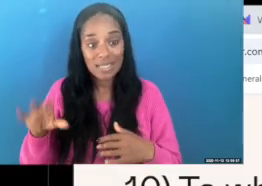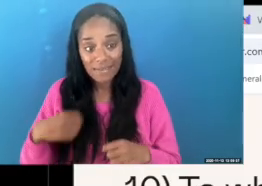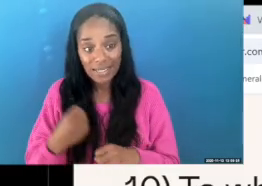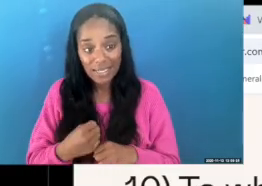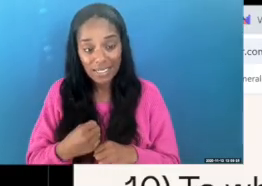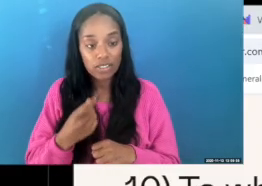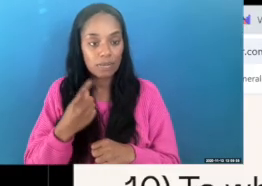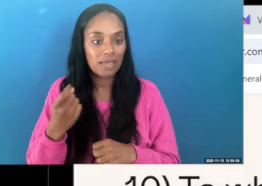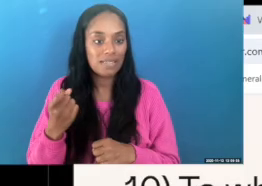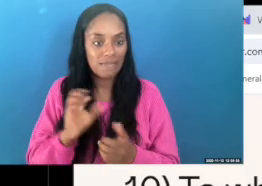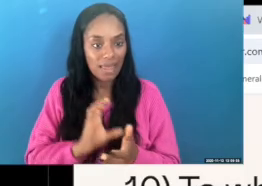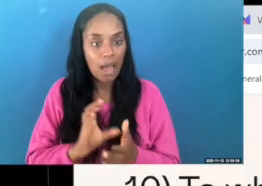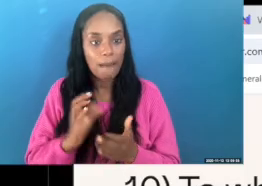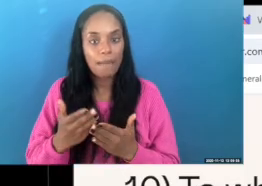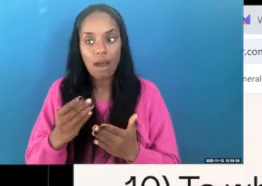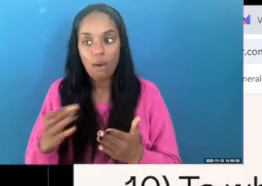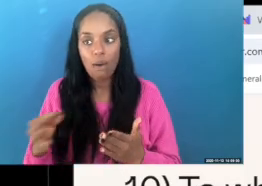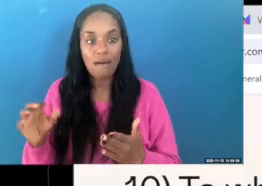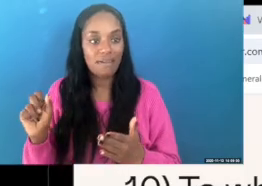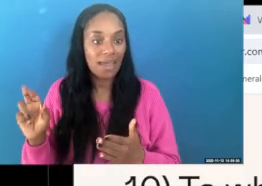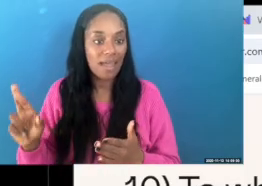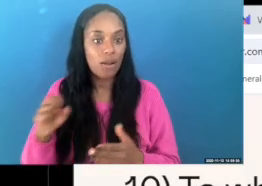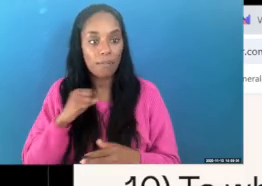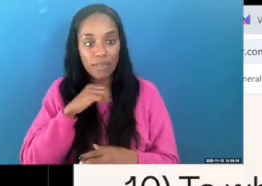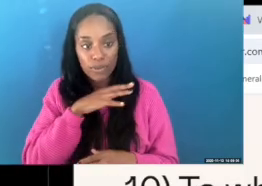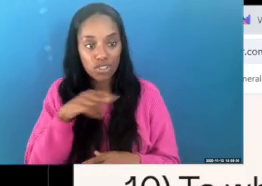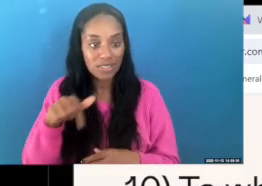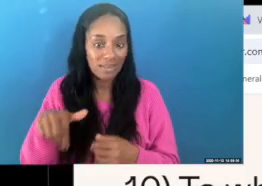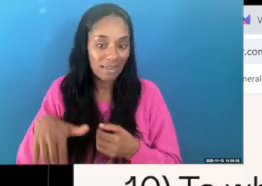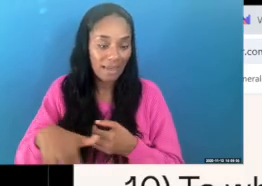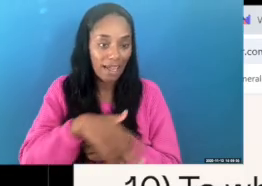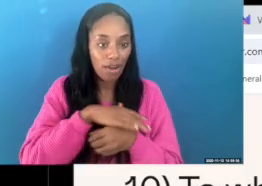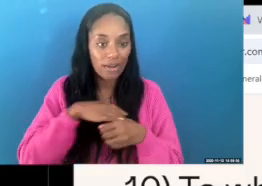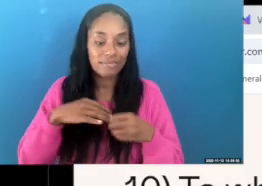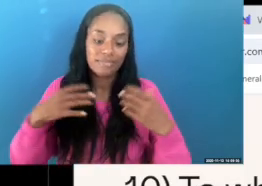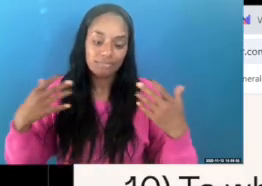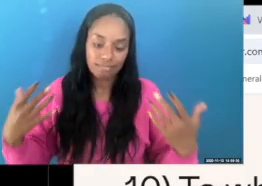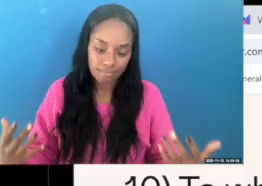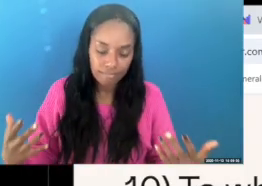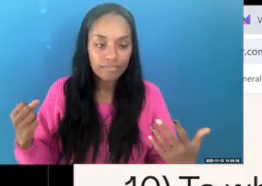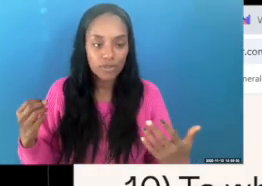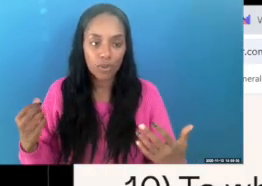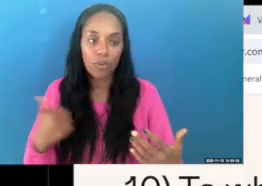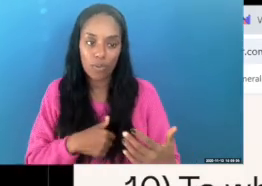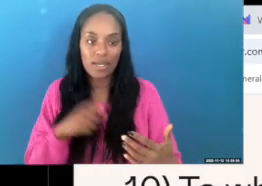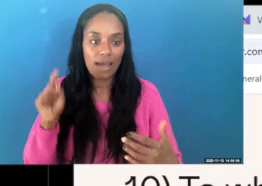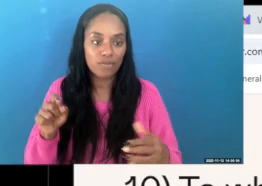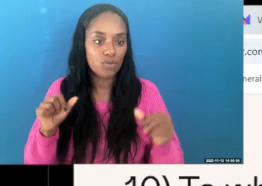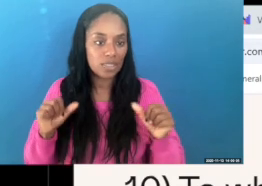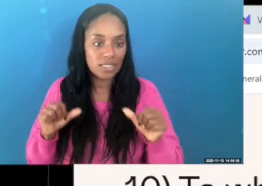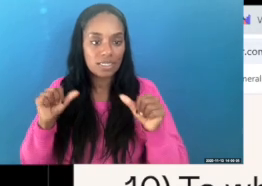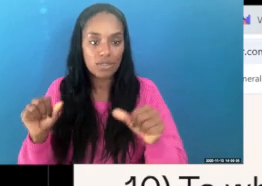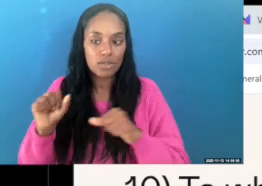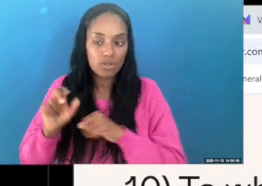your standard of living or the amount of years that you are expected to live can be reduced by as much as